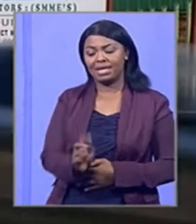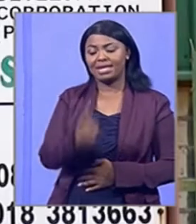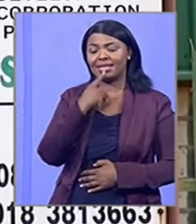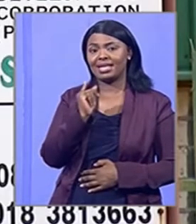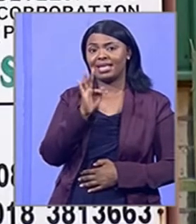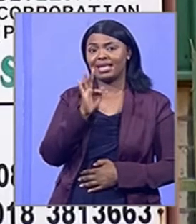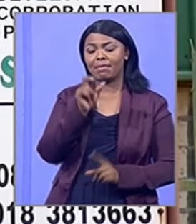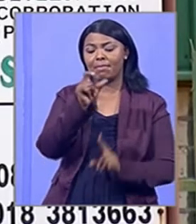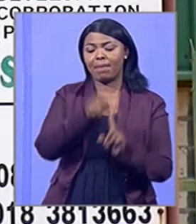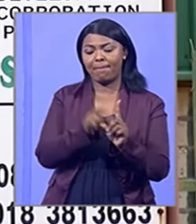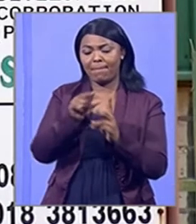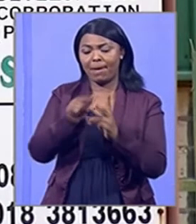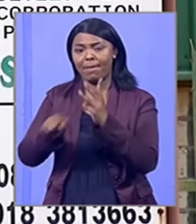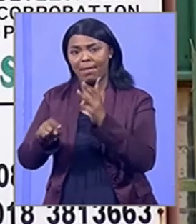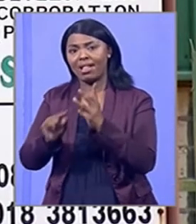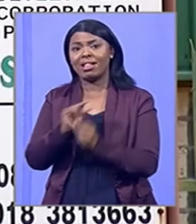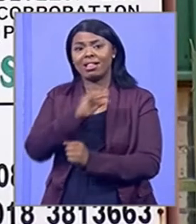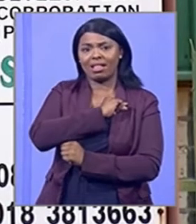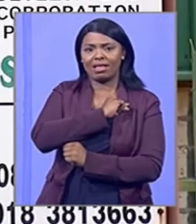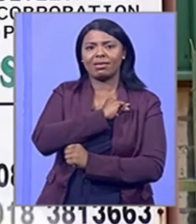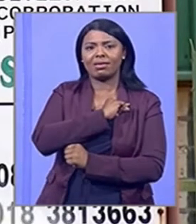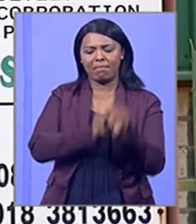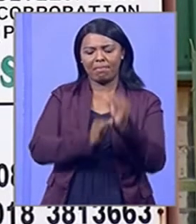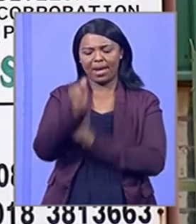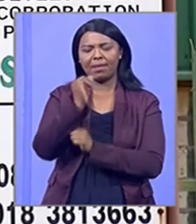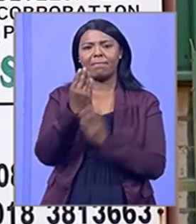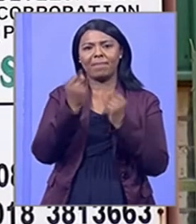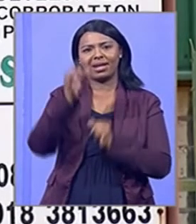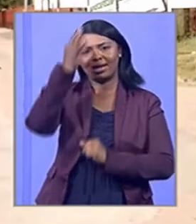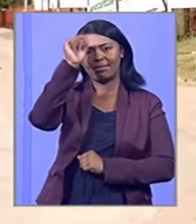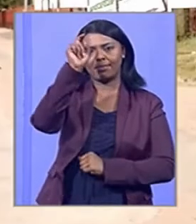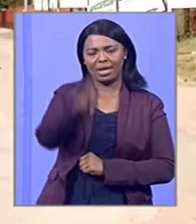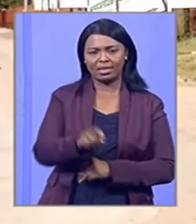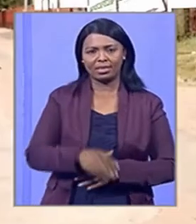molato ba tla gapelediwa go busa madi a puso. Ba re seno se tla